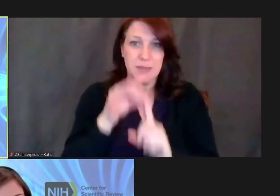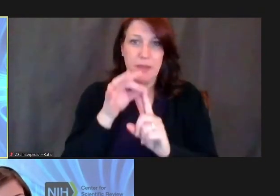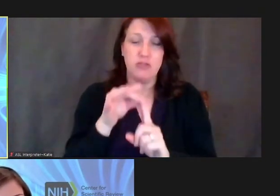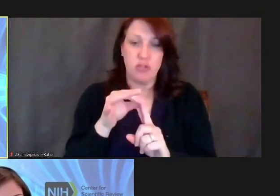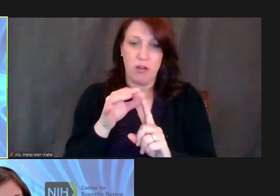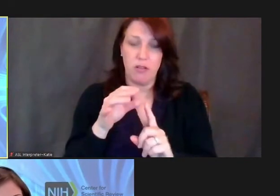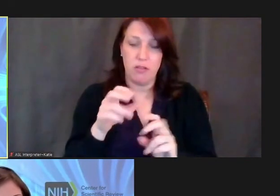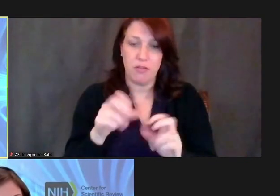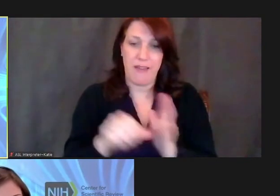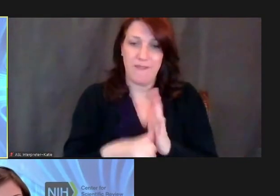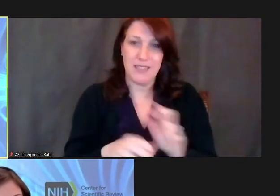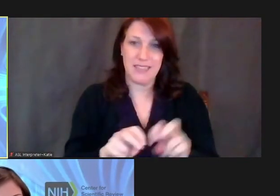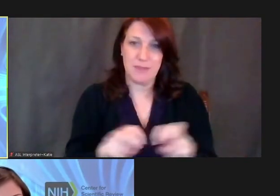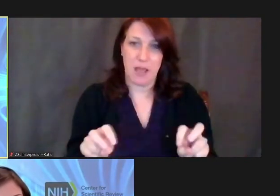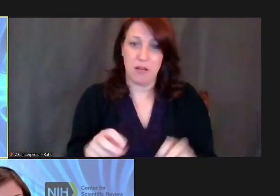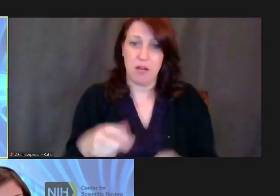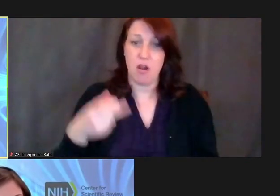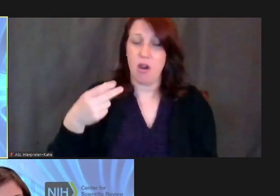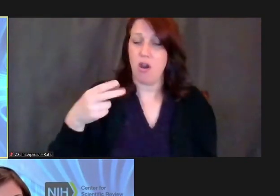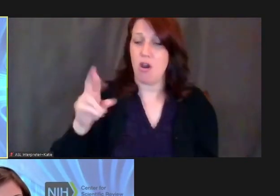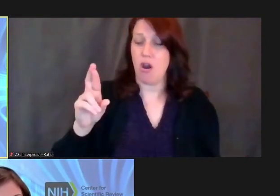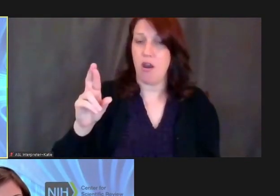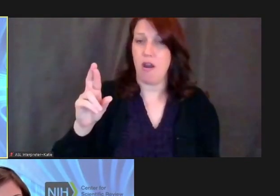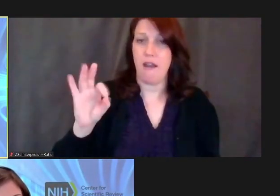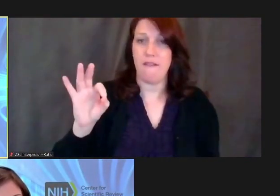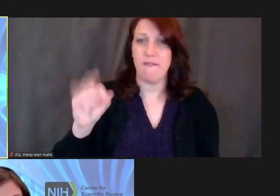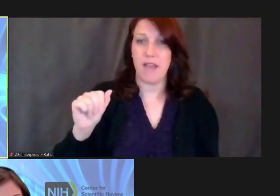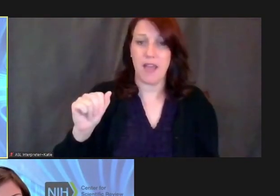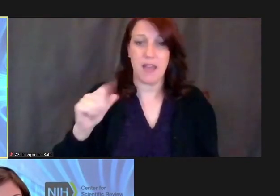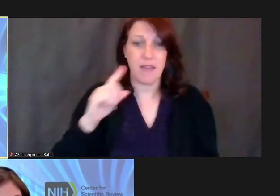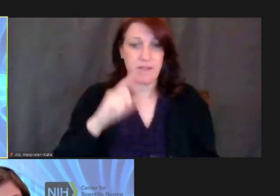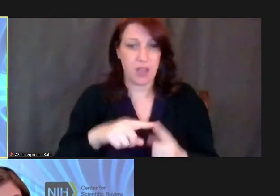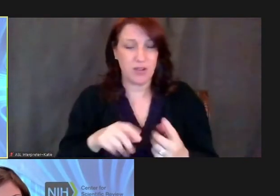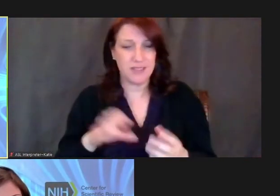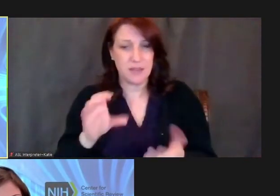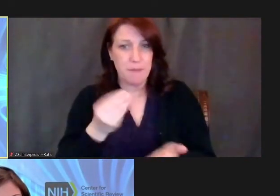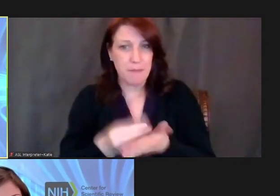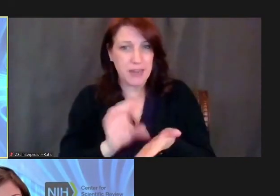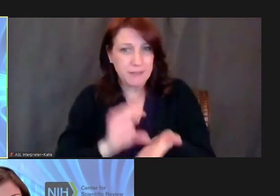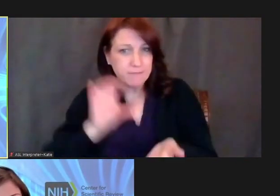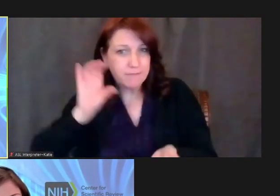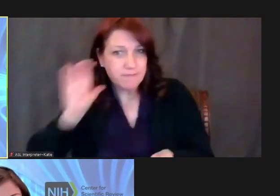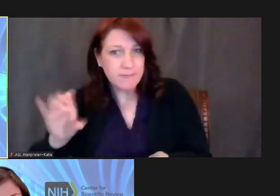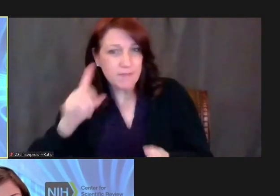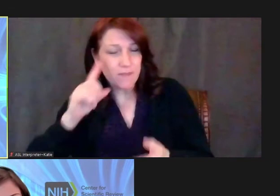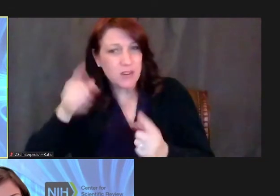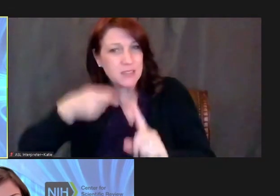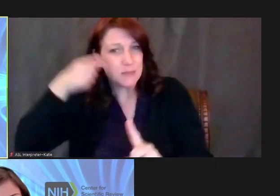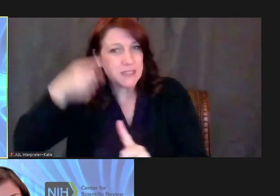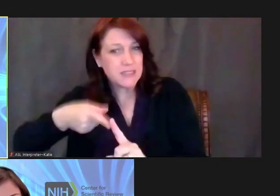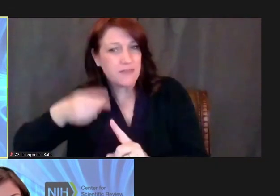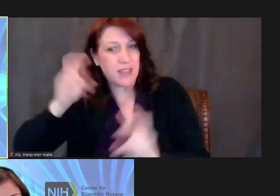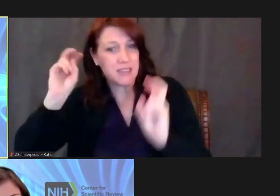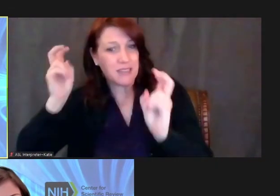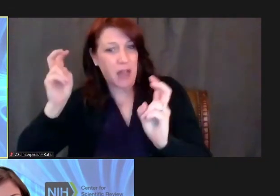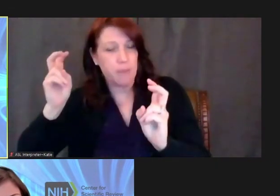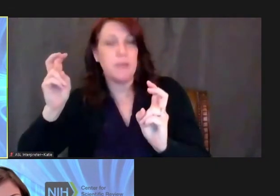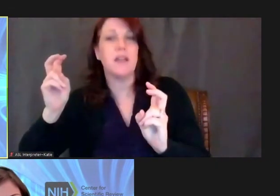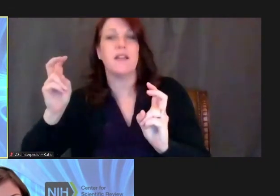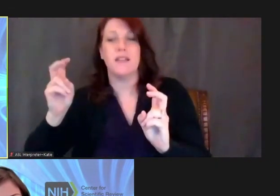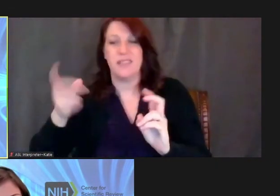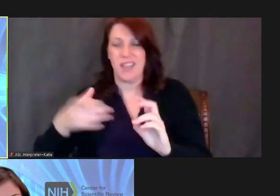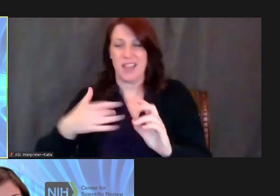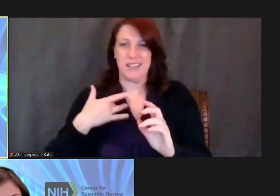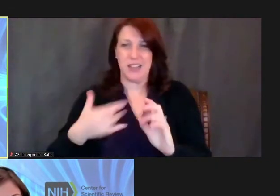where there's a set aside amount of money for a specific topic, those are typically reviewed again in their own